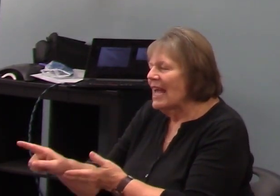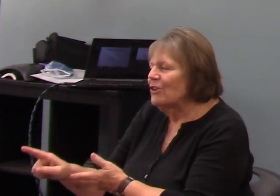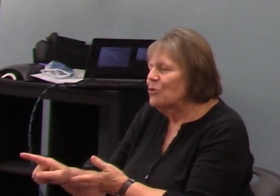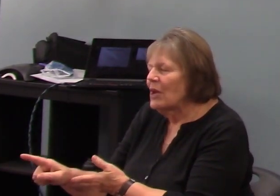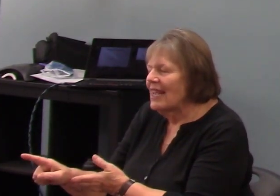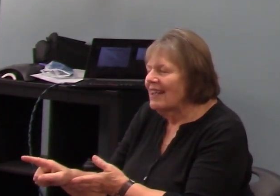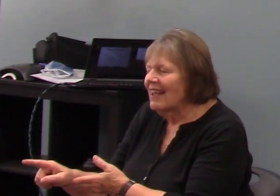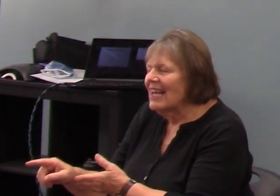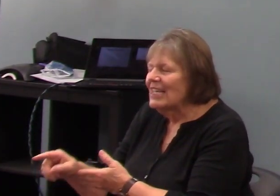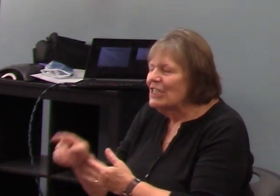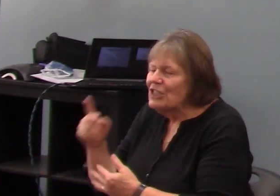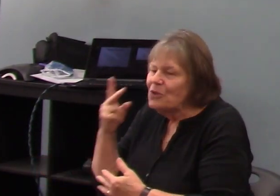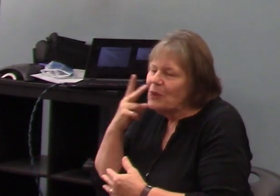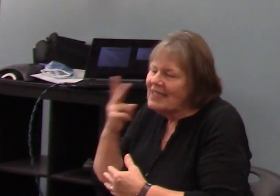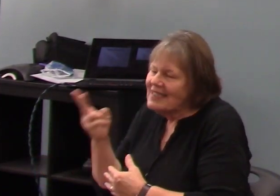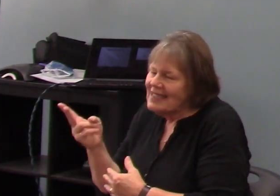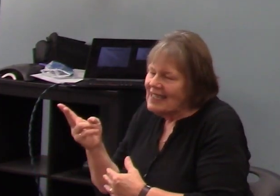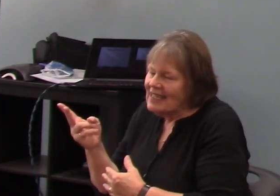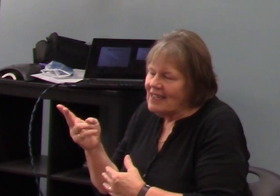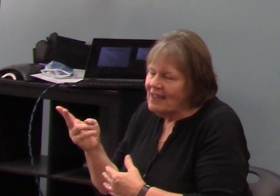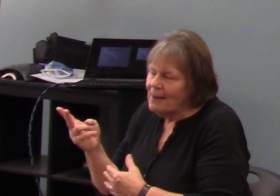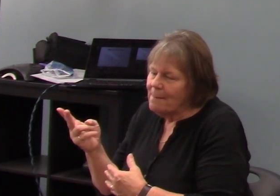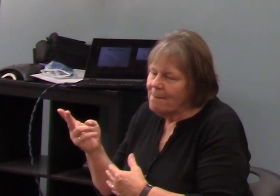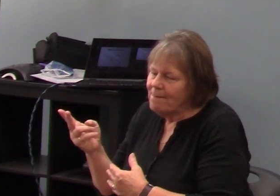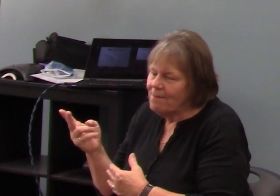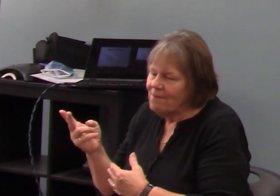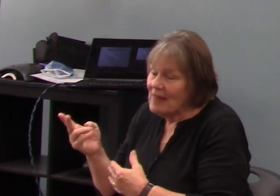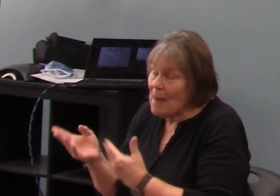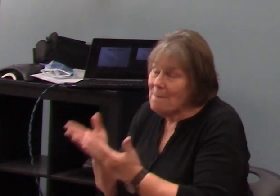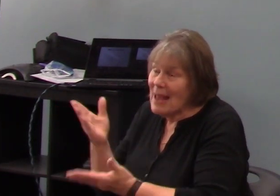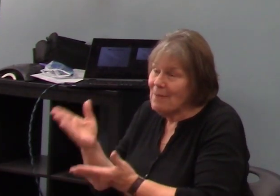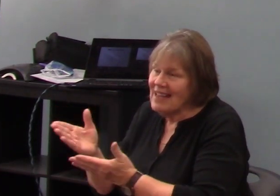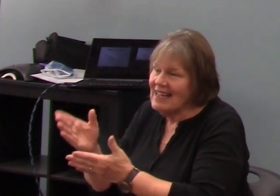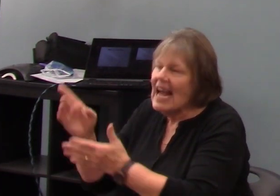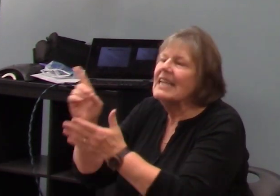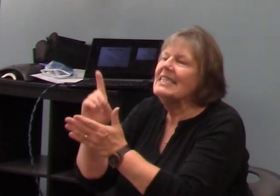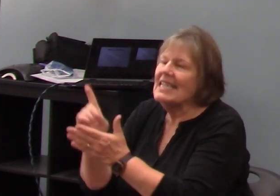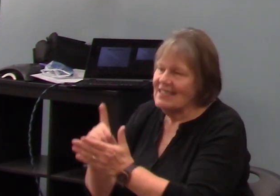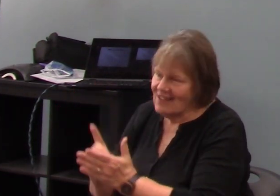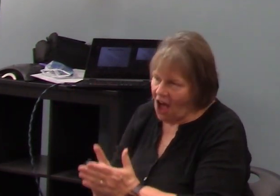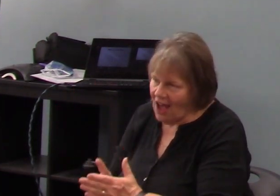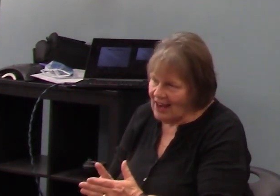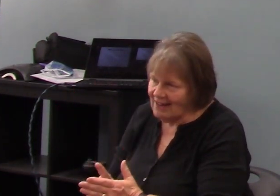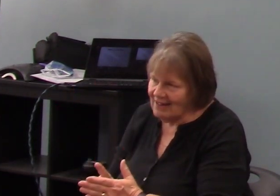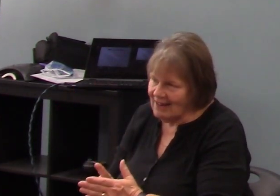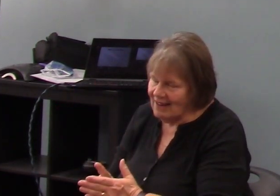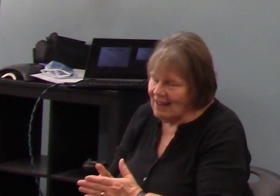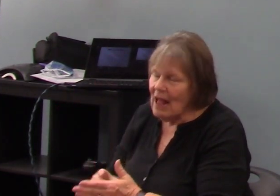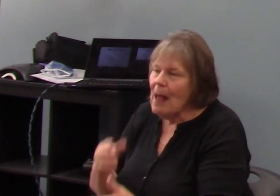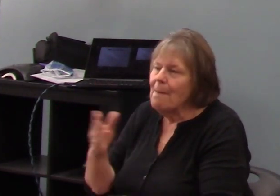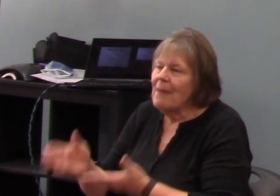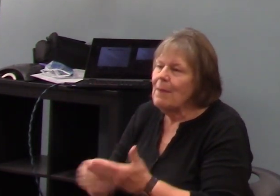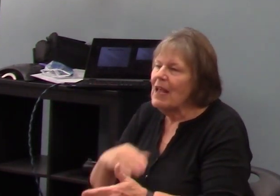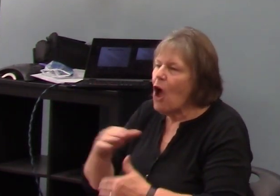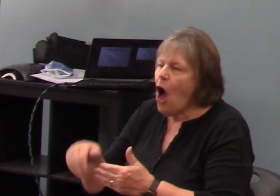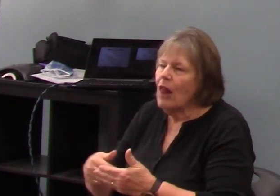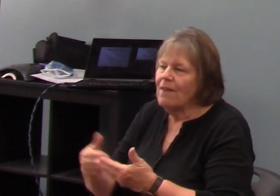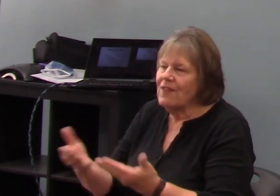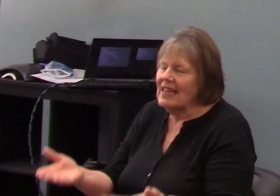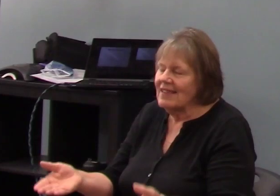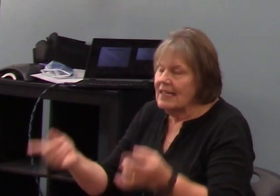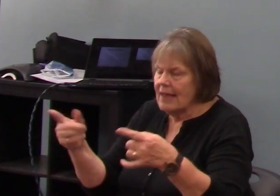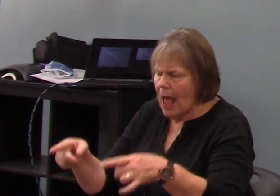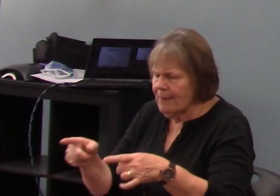Or do we see maybe that there was some design here? Maybe all of these coincidences lining up, all of this